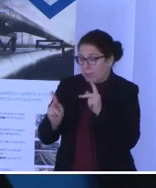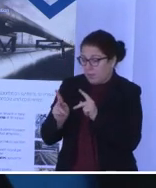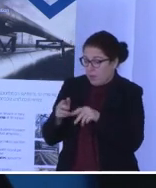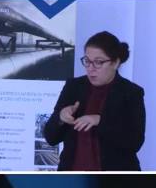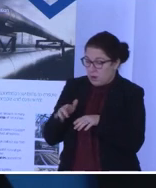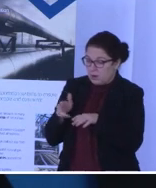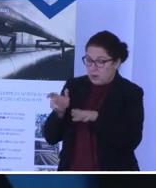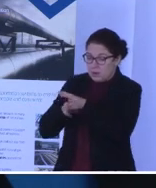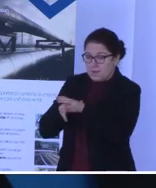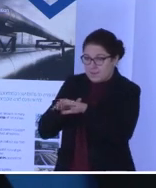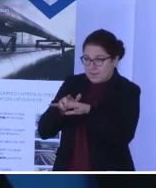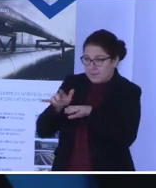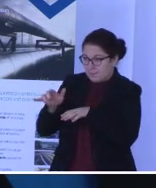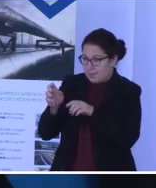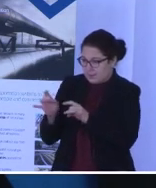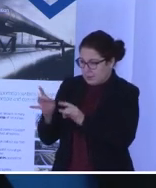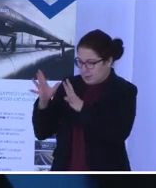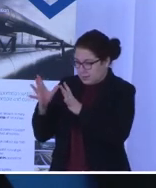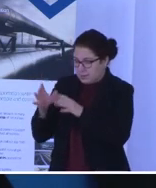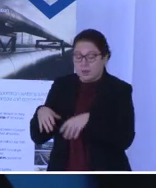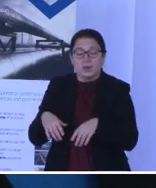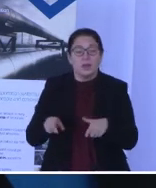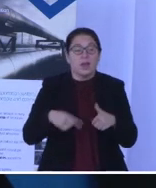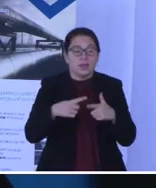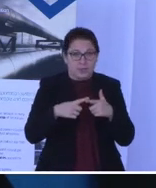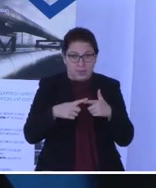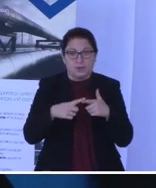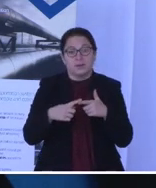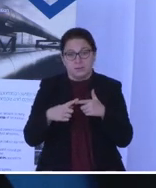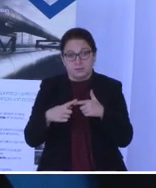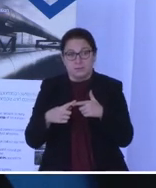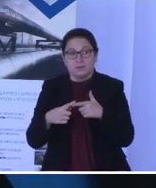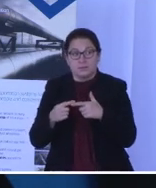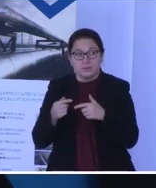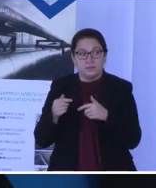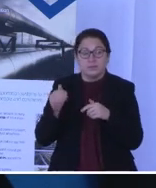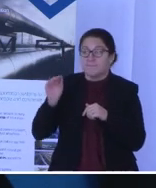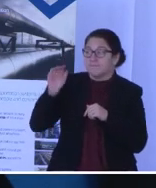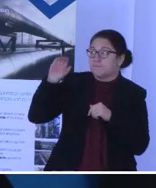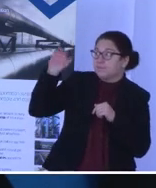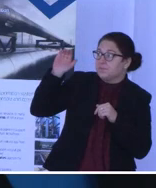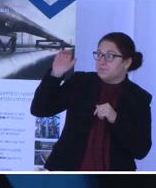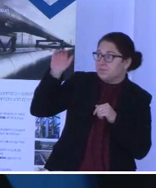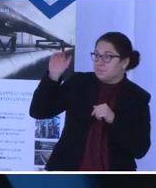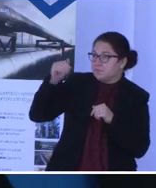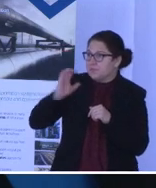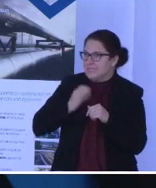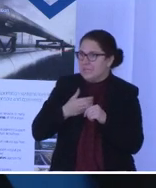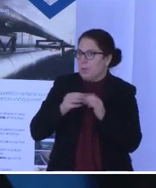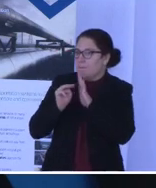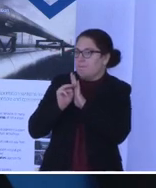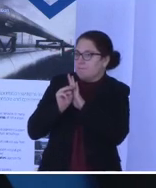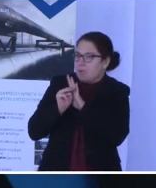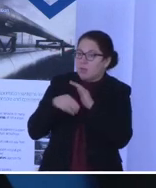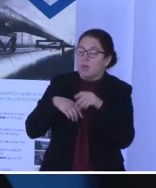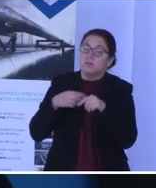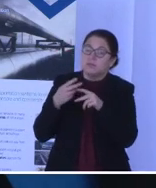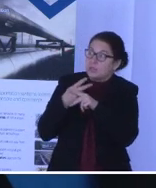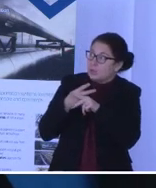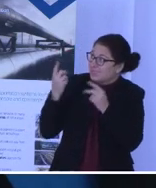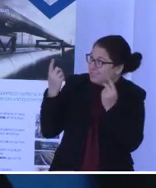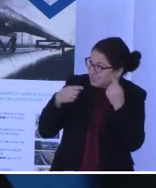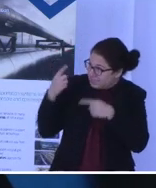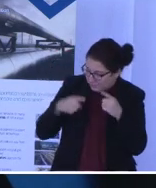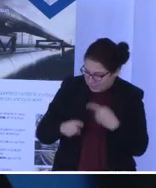ultimately, after some experimentation, we were able to go to the current 311 model, which still exists.